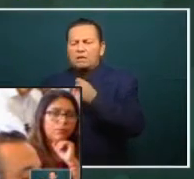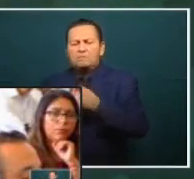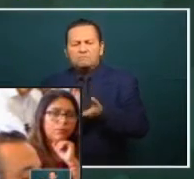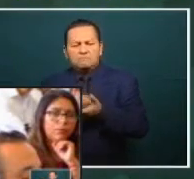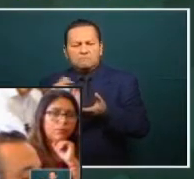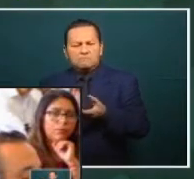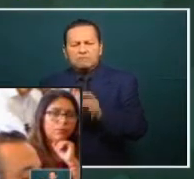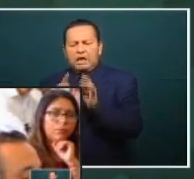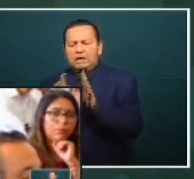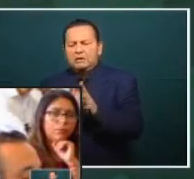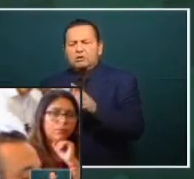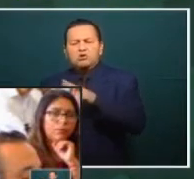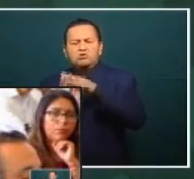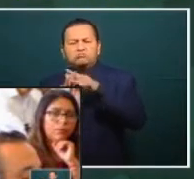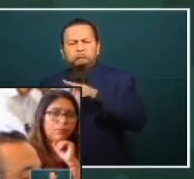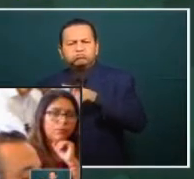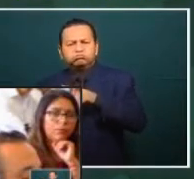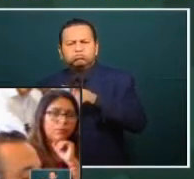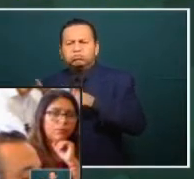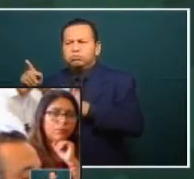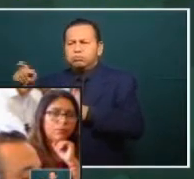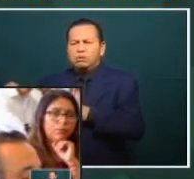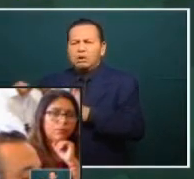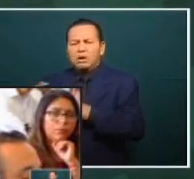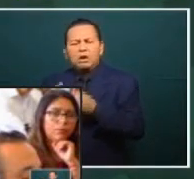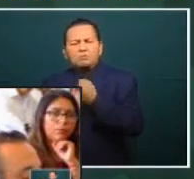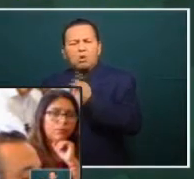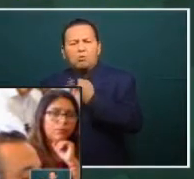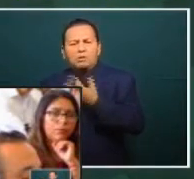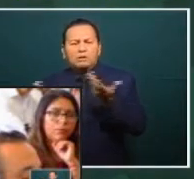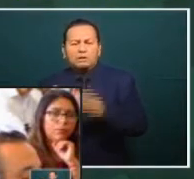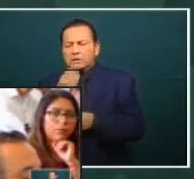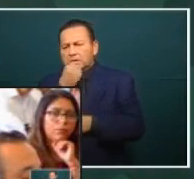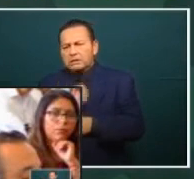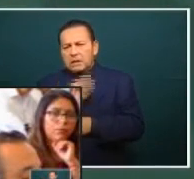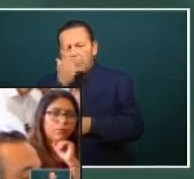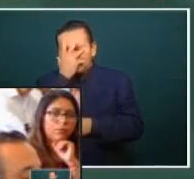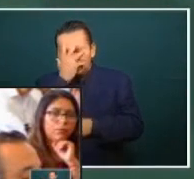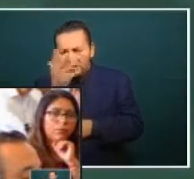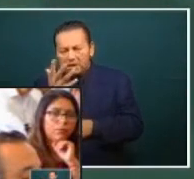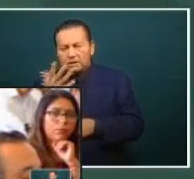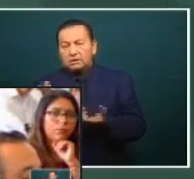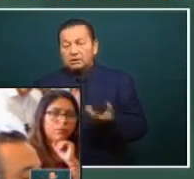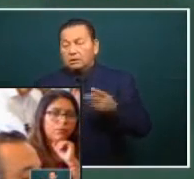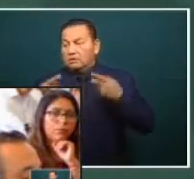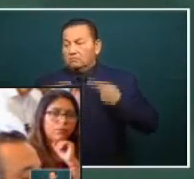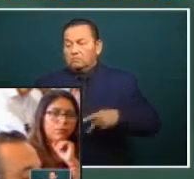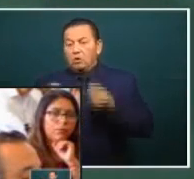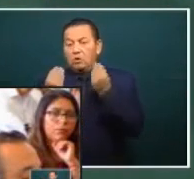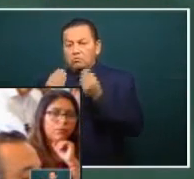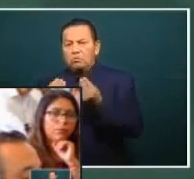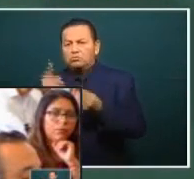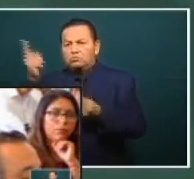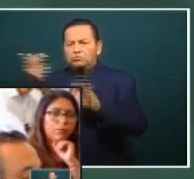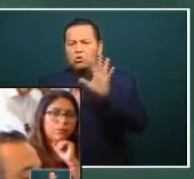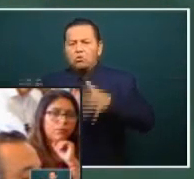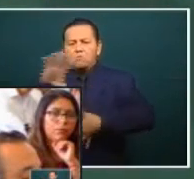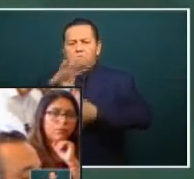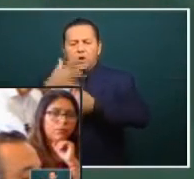causes that are causing this embarrassing situation where many Central